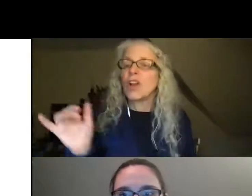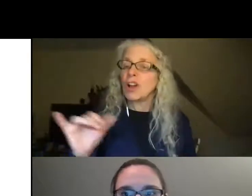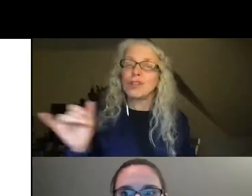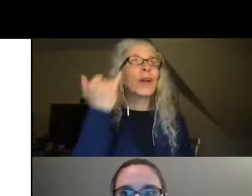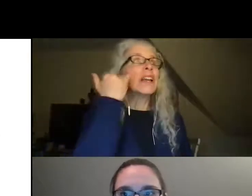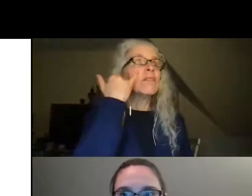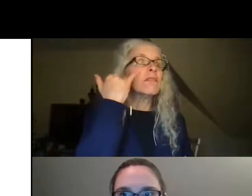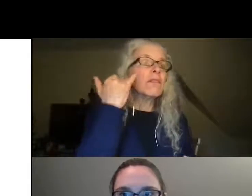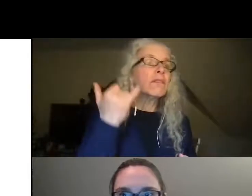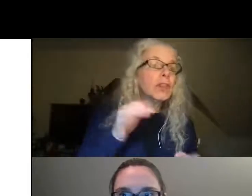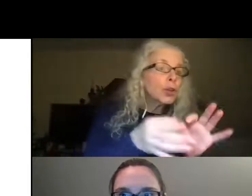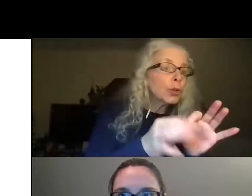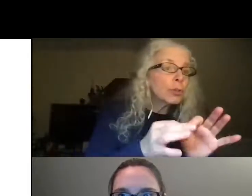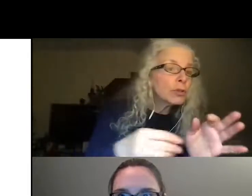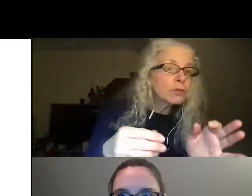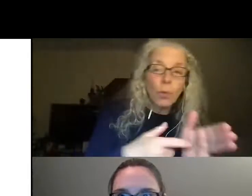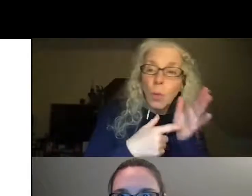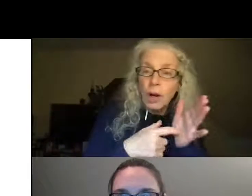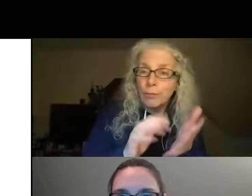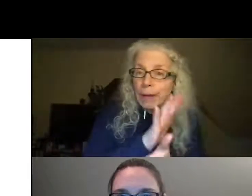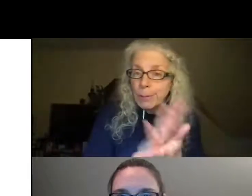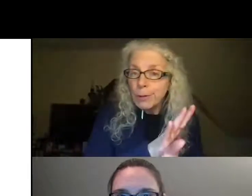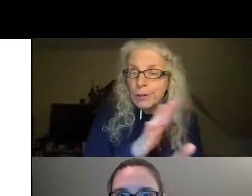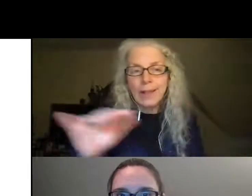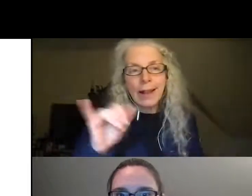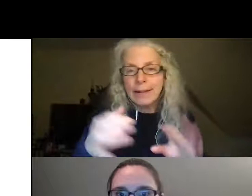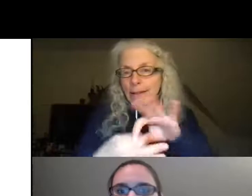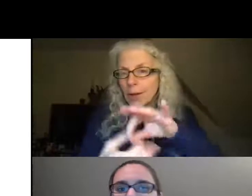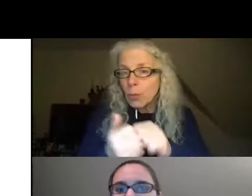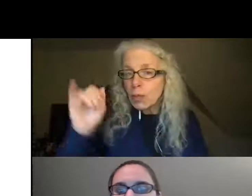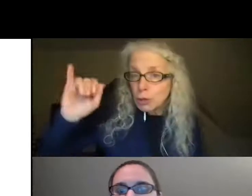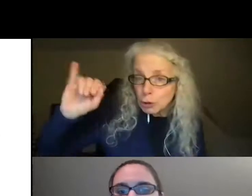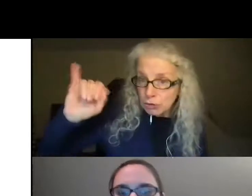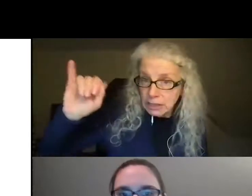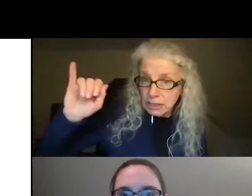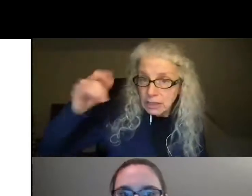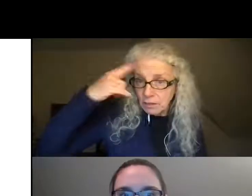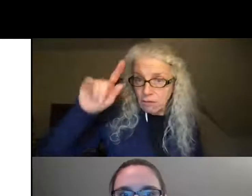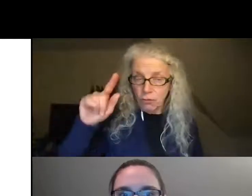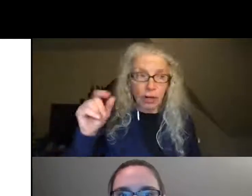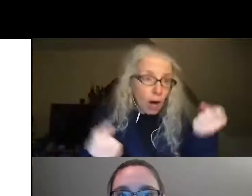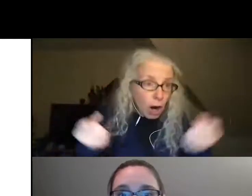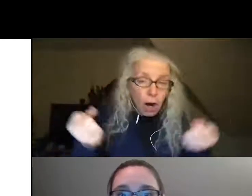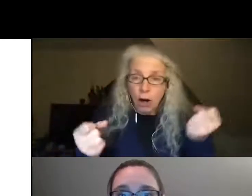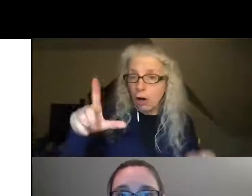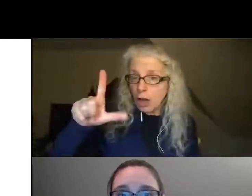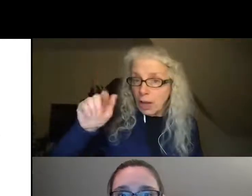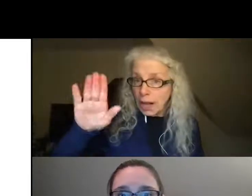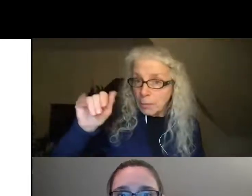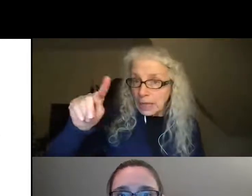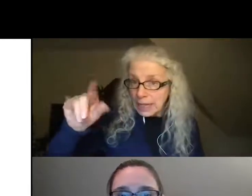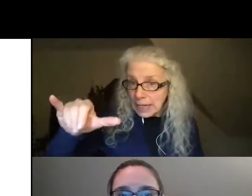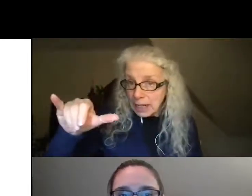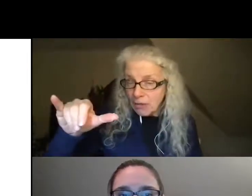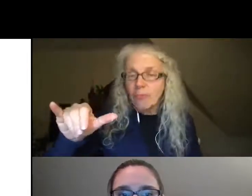paperwork from those interpreters, including insurance requirements that they need to be able to be on